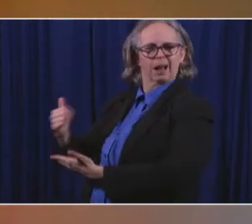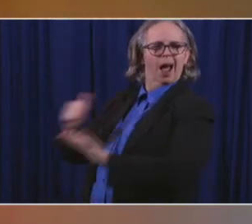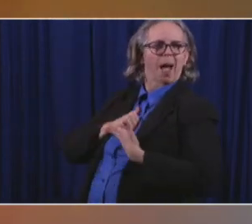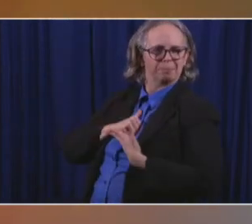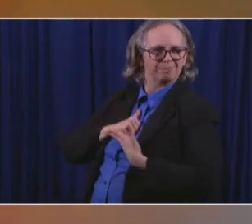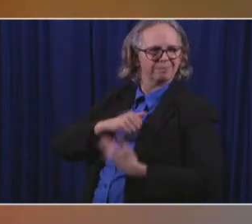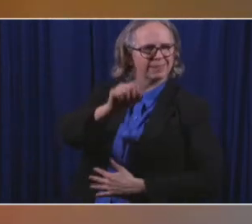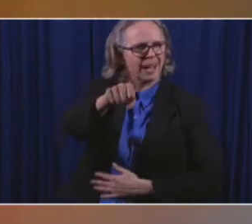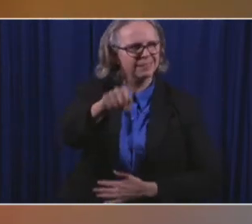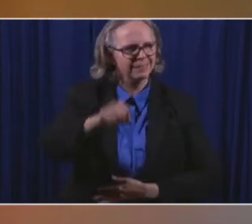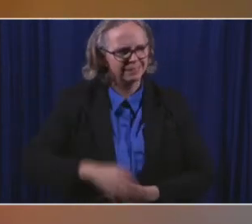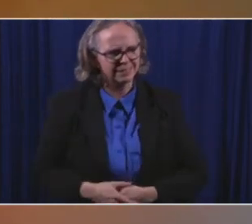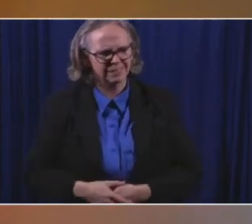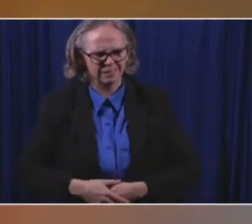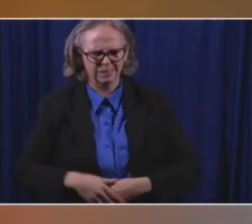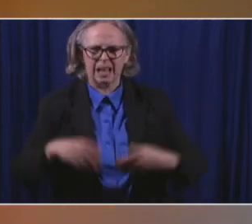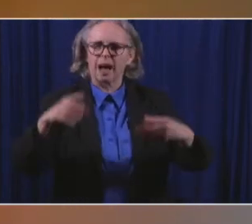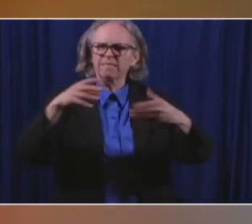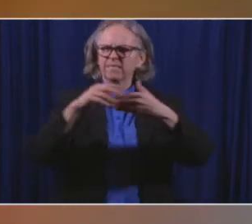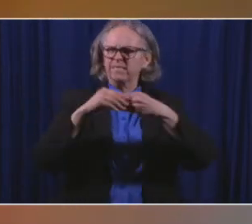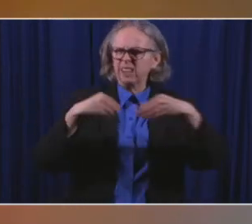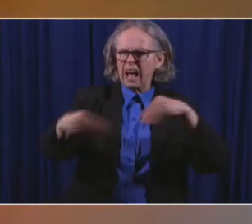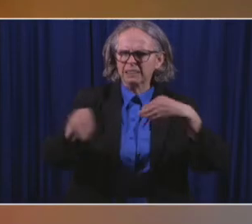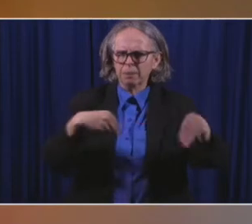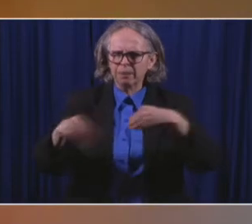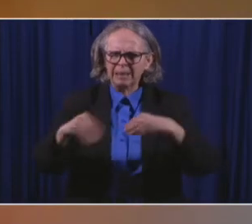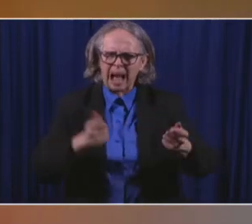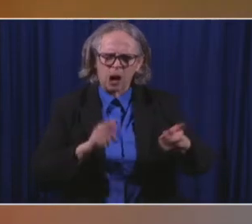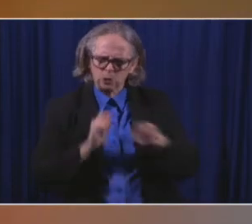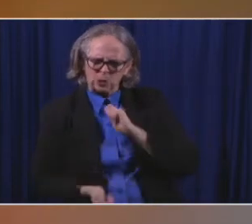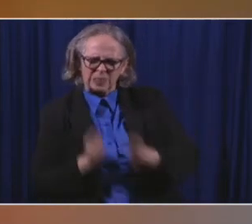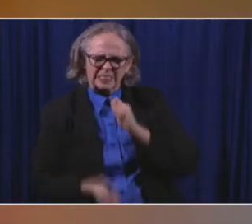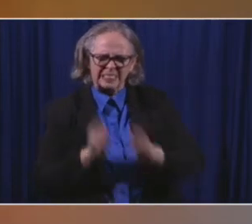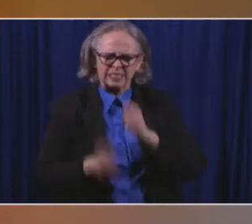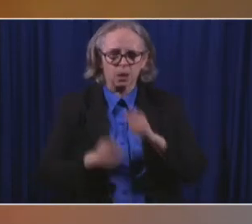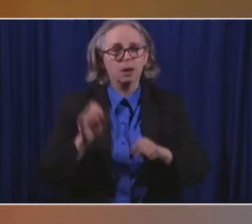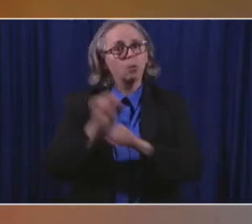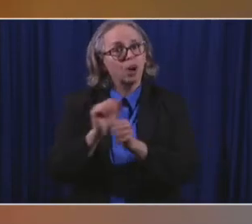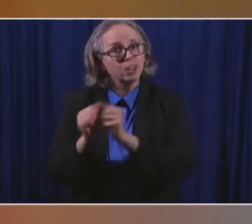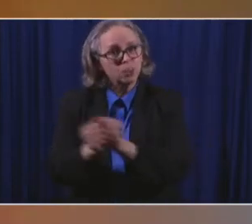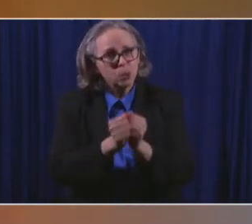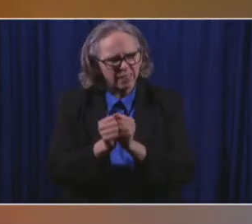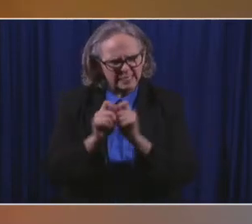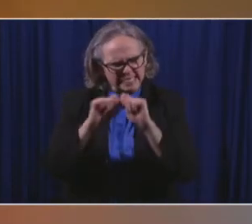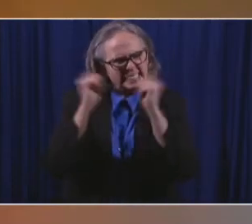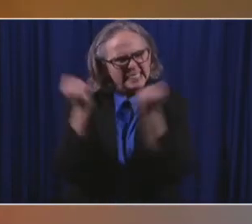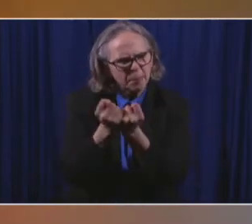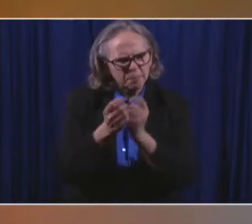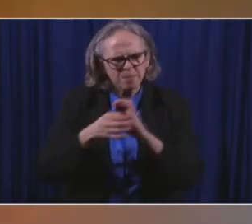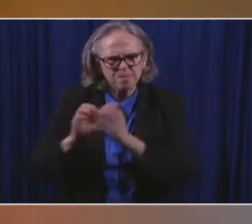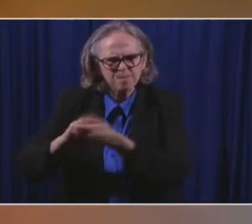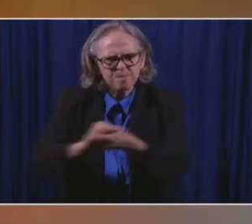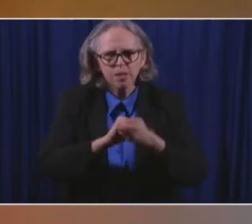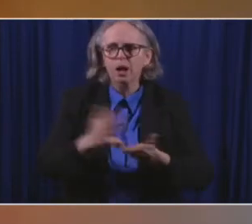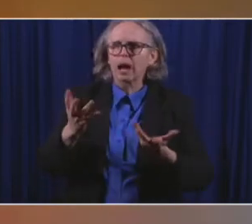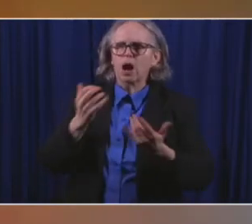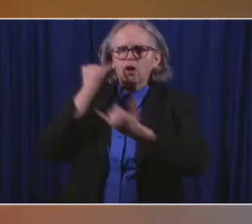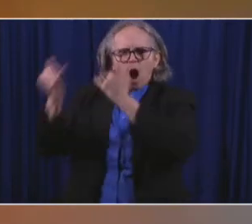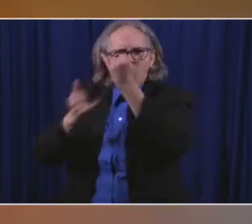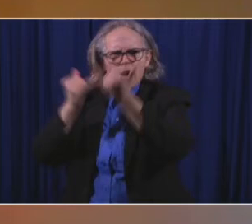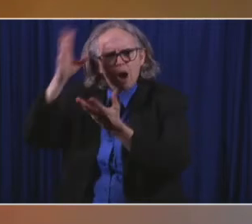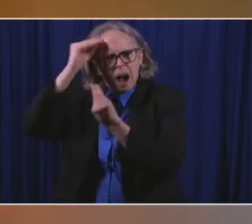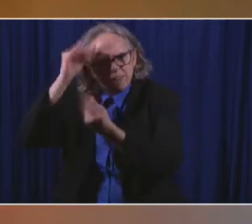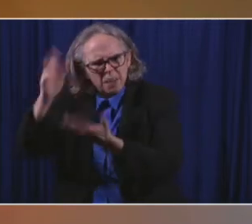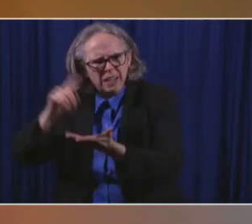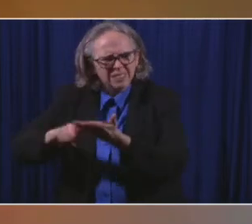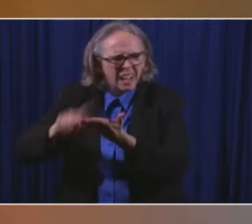buying pizza because no one has a chance to eat, whether that's making the phone calls for families to have that difficult conversation if a patient codes.